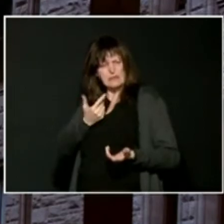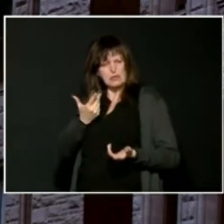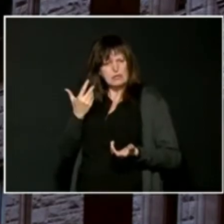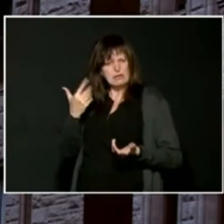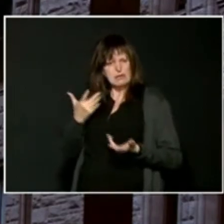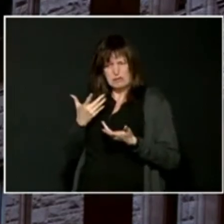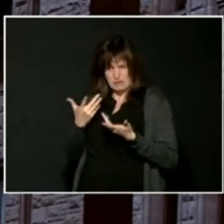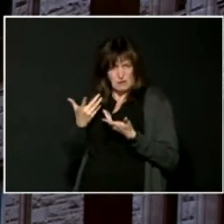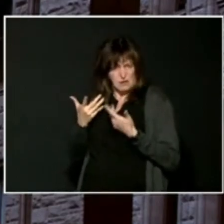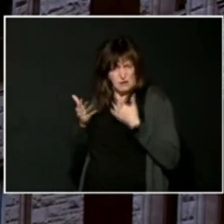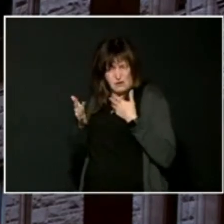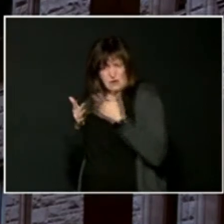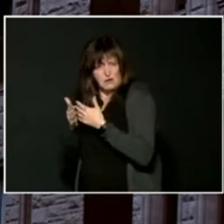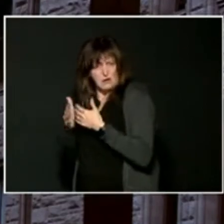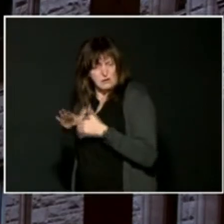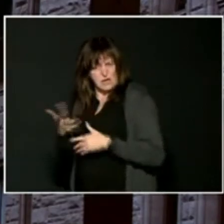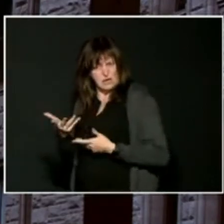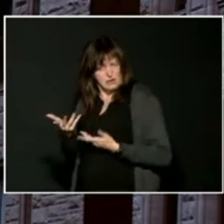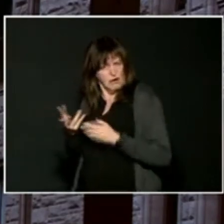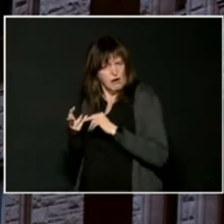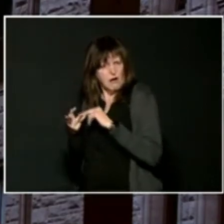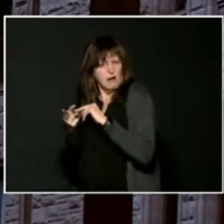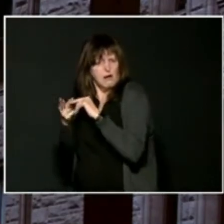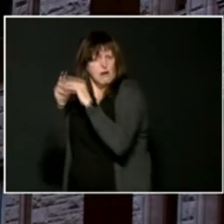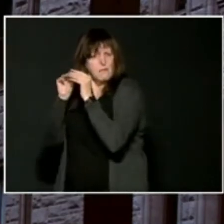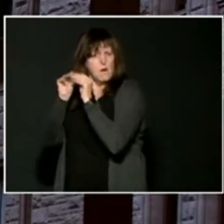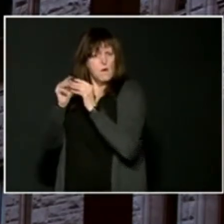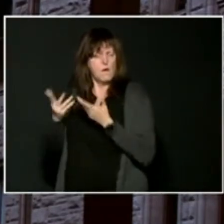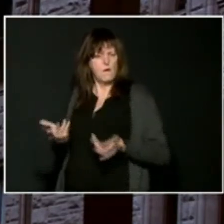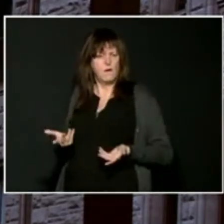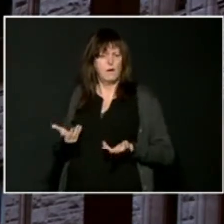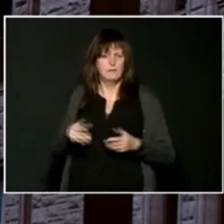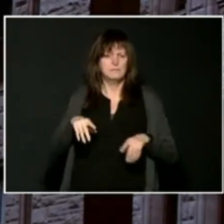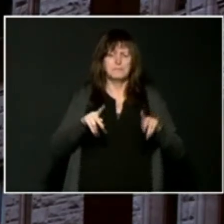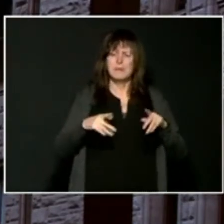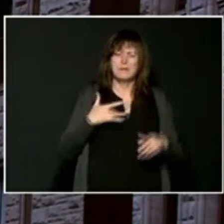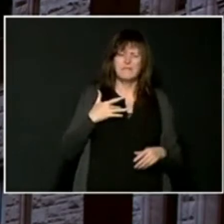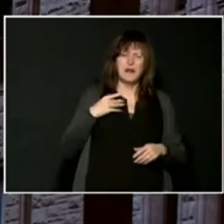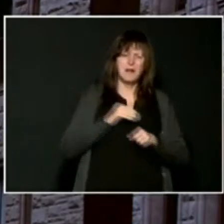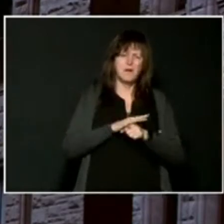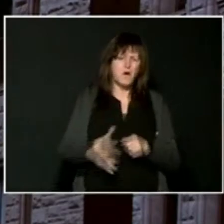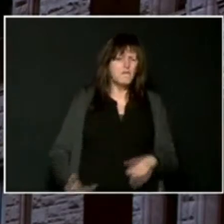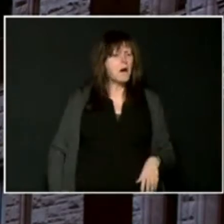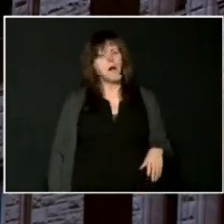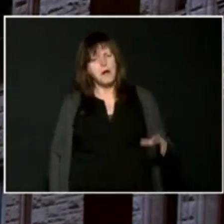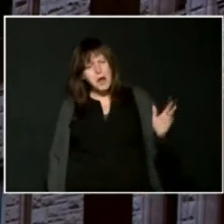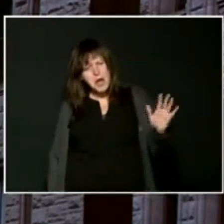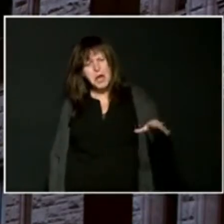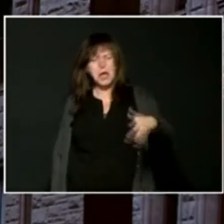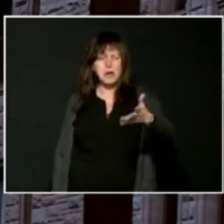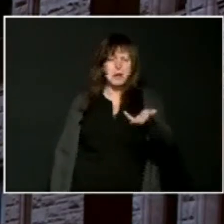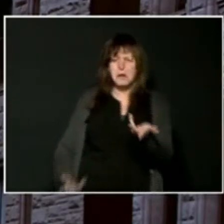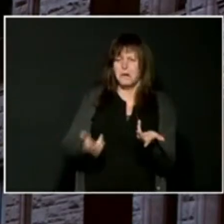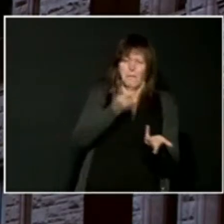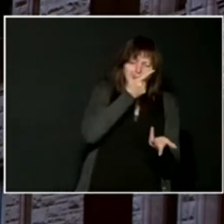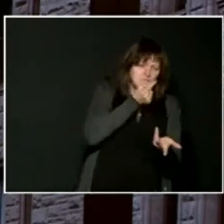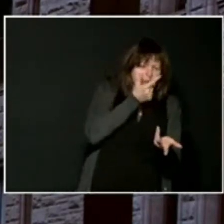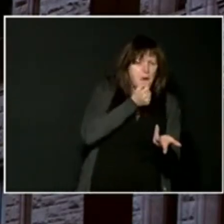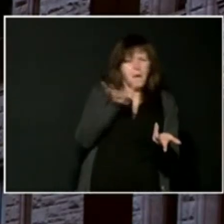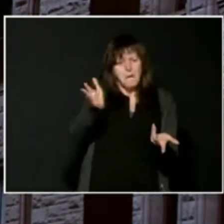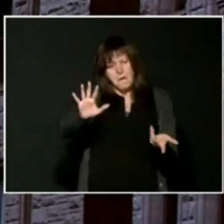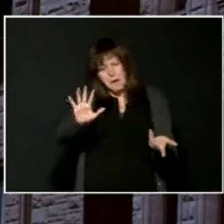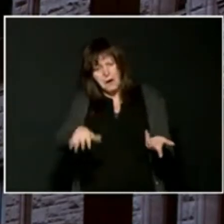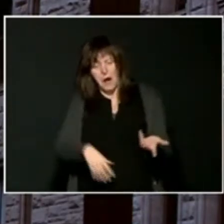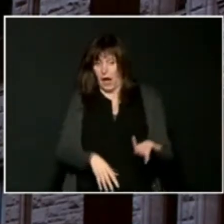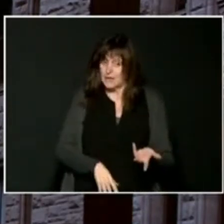people who felt before that the COVID was sort of an issue to be taken lightly, it is not to be taken lightly. And so you